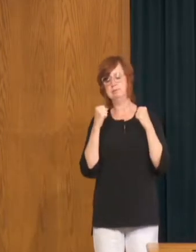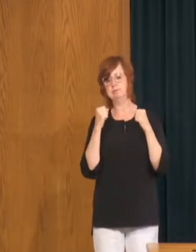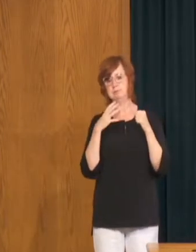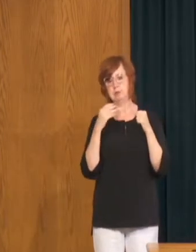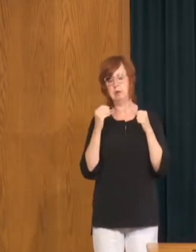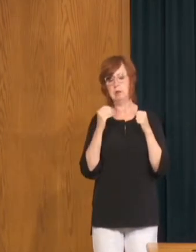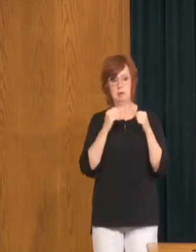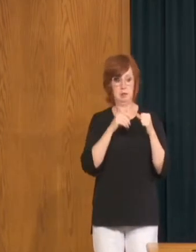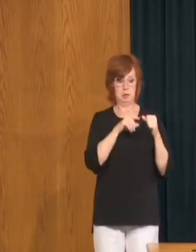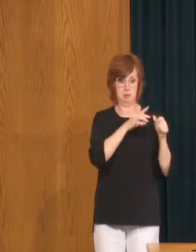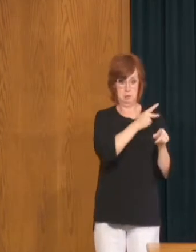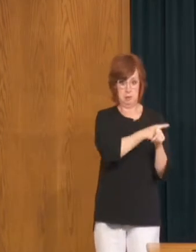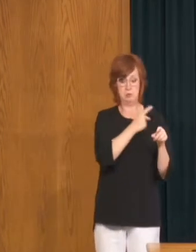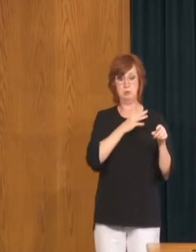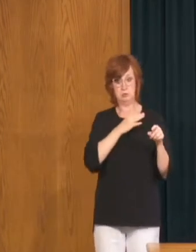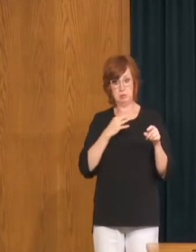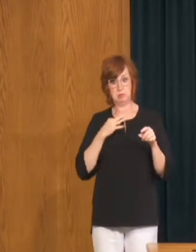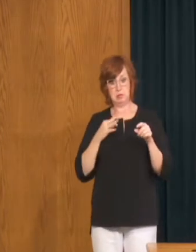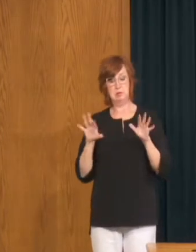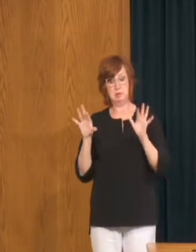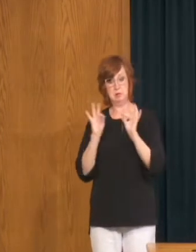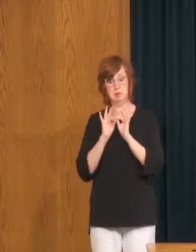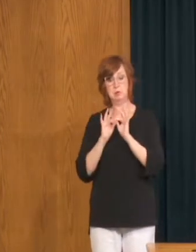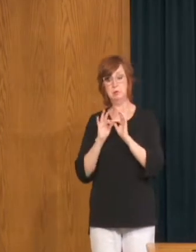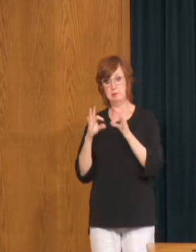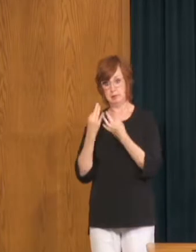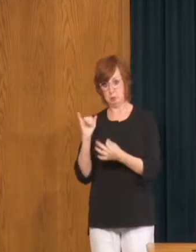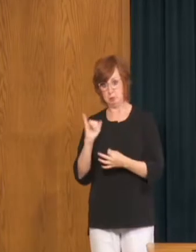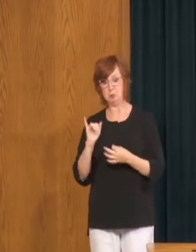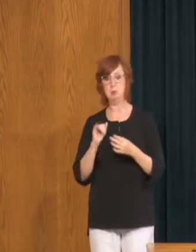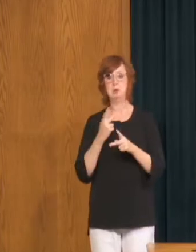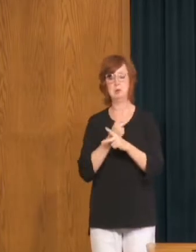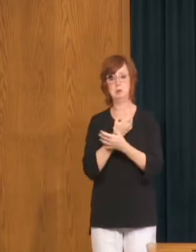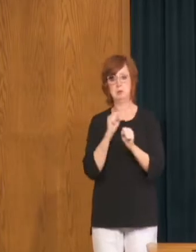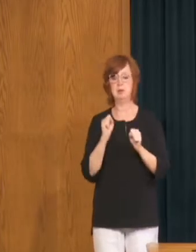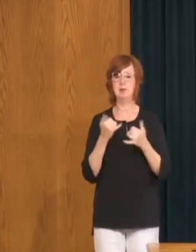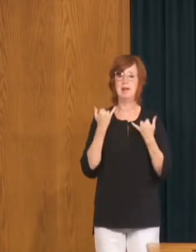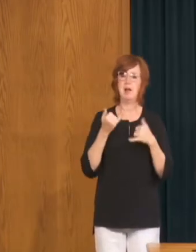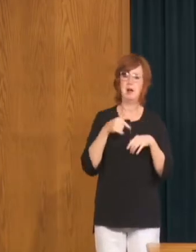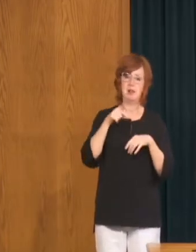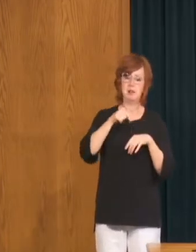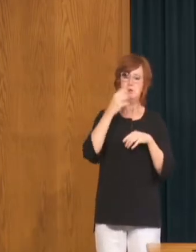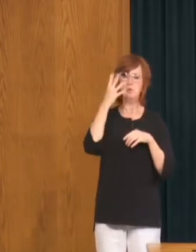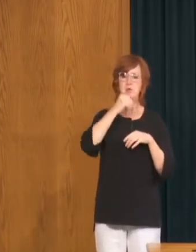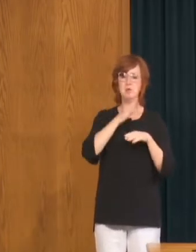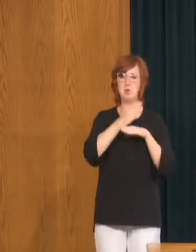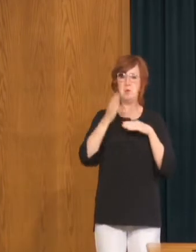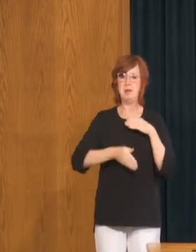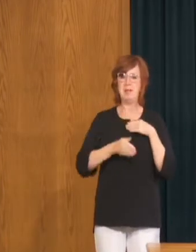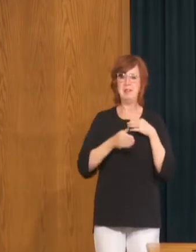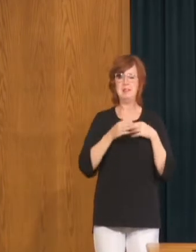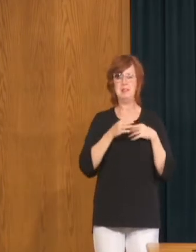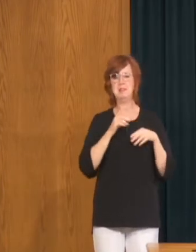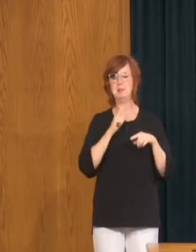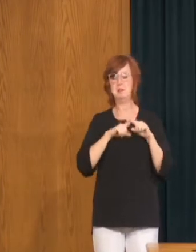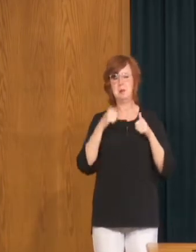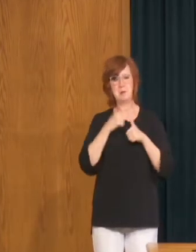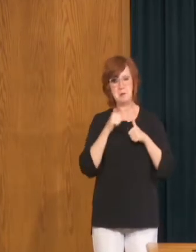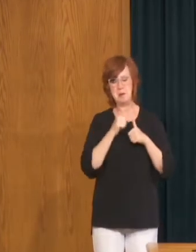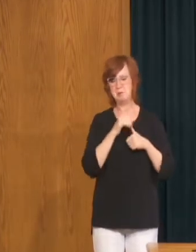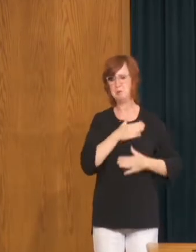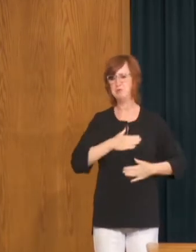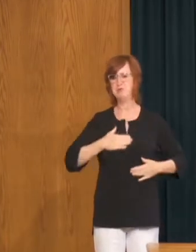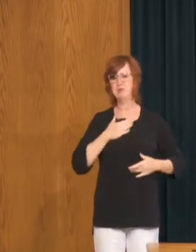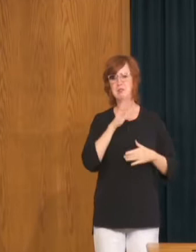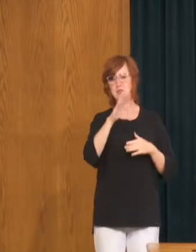another great Saskatchewan summer weekend to remind everyone in this province to keep doing all of the things that you have been doing, all of the